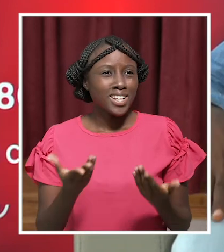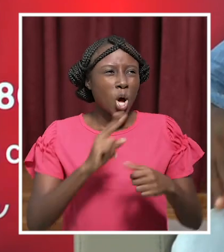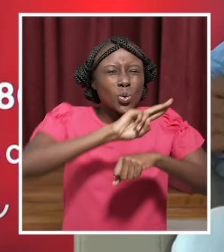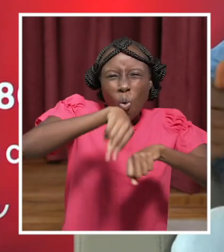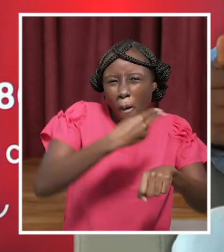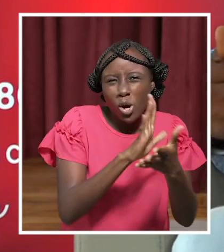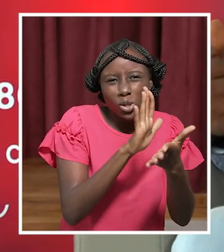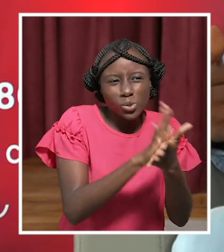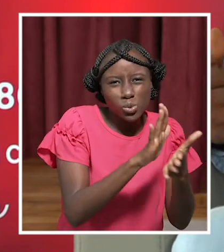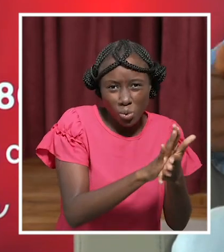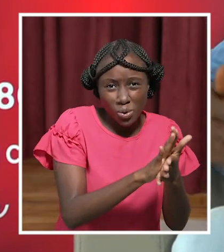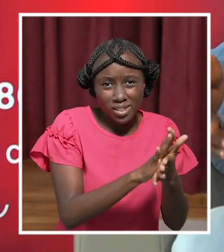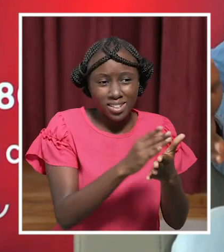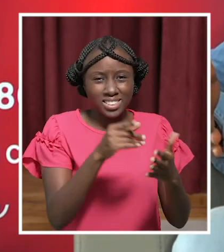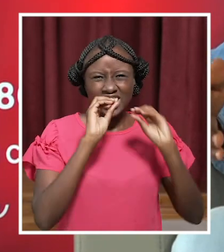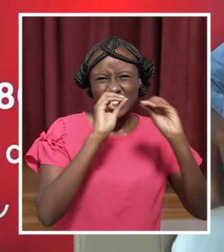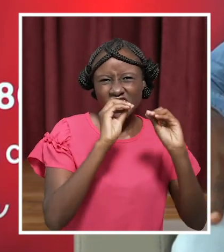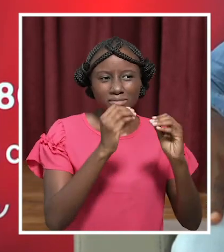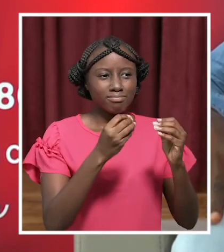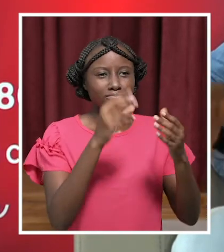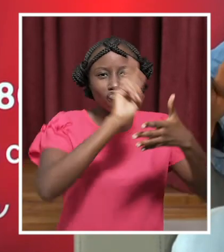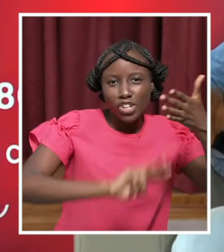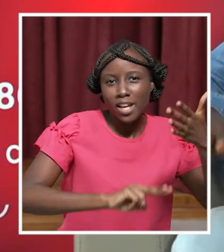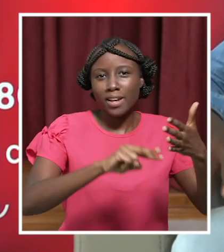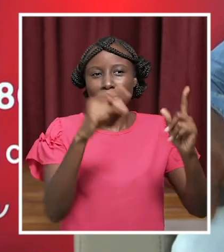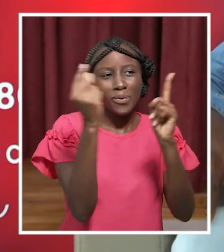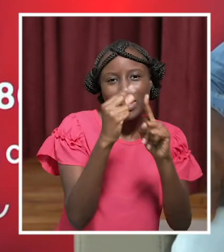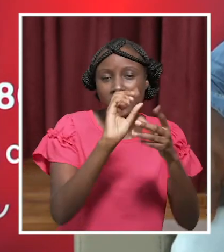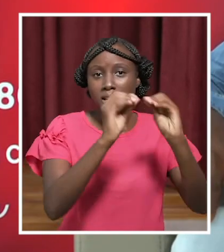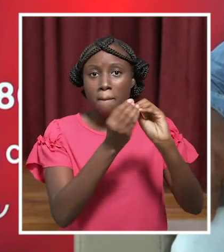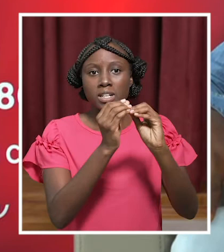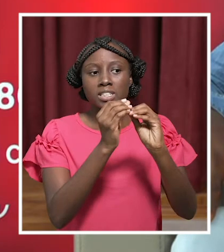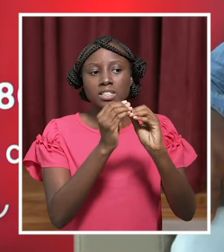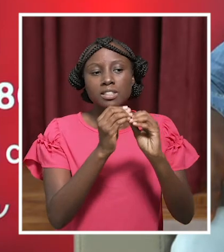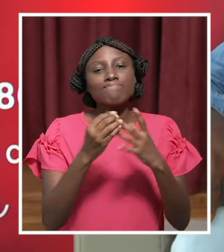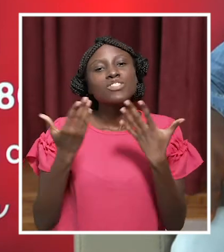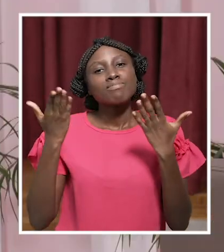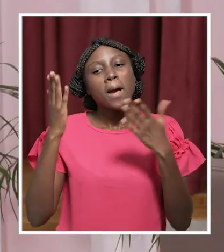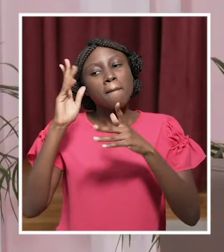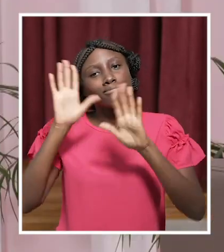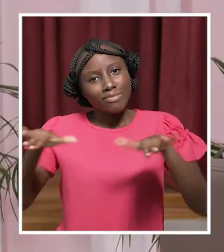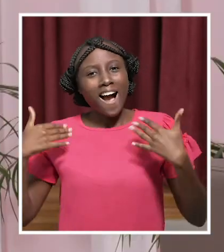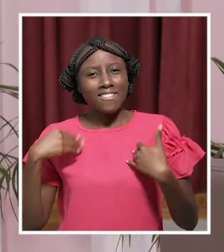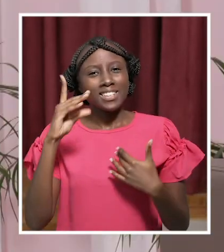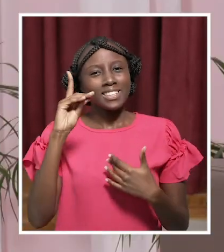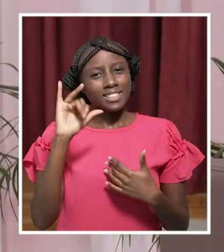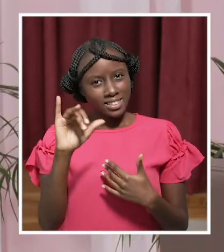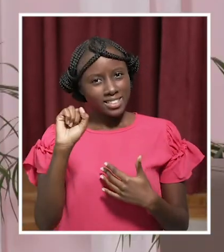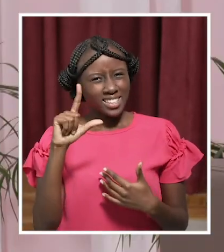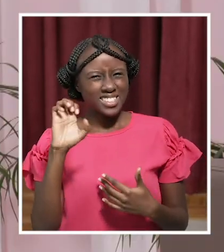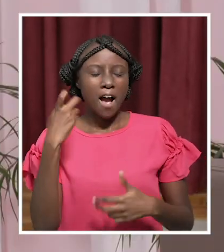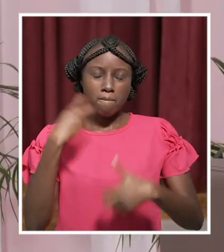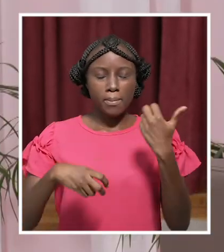academia affects dyslexic people. And that's generally it. I got you. So tell me something more of